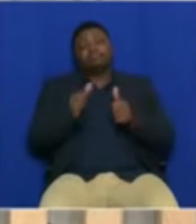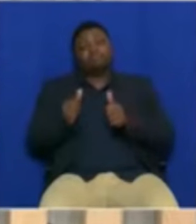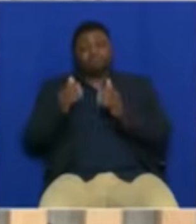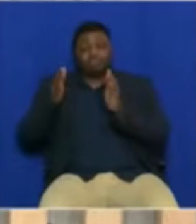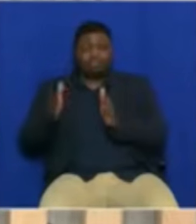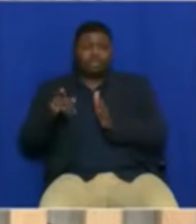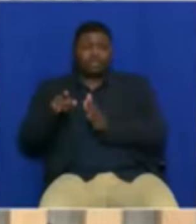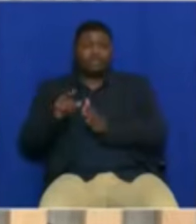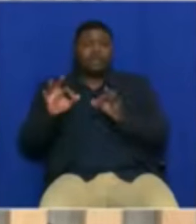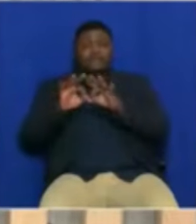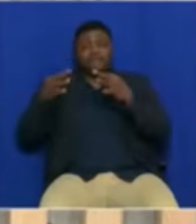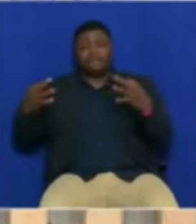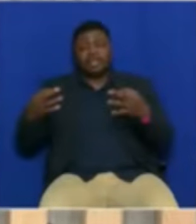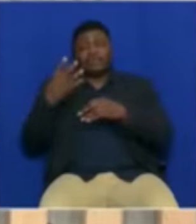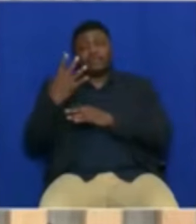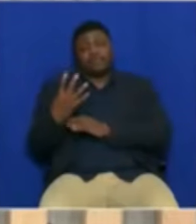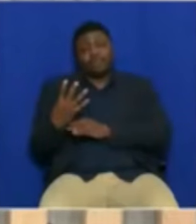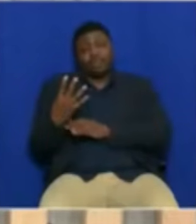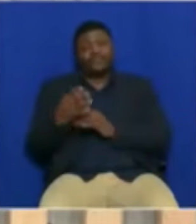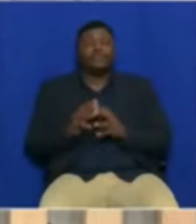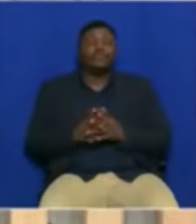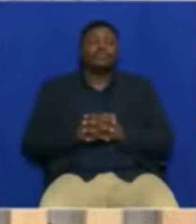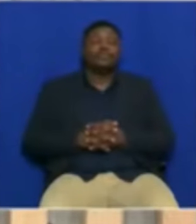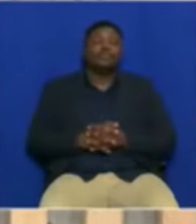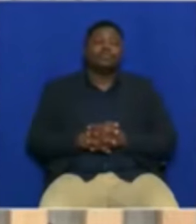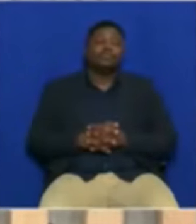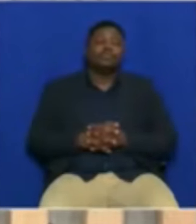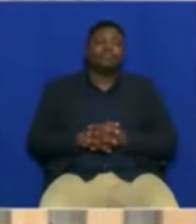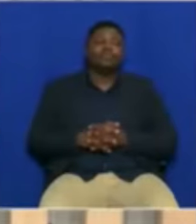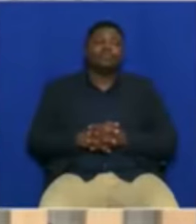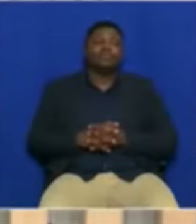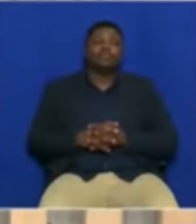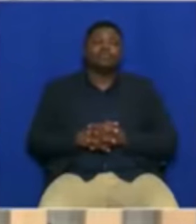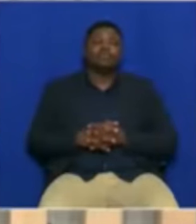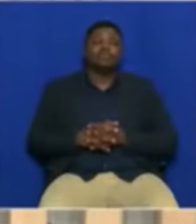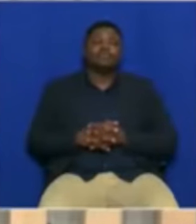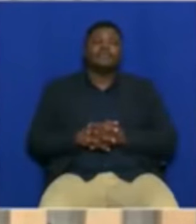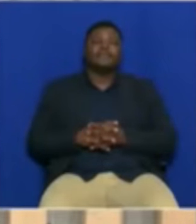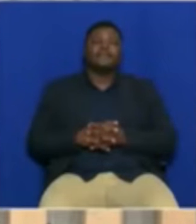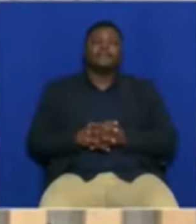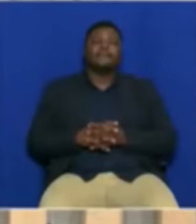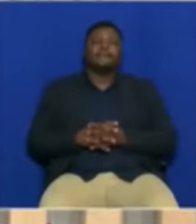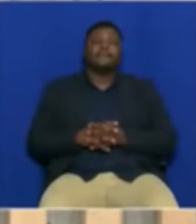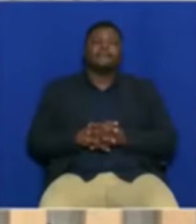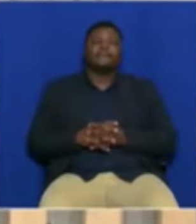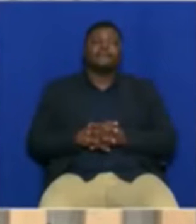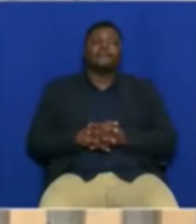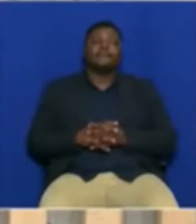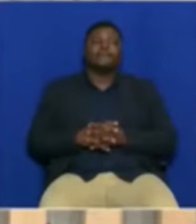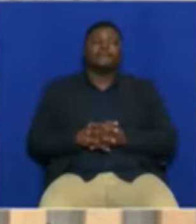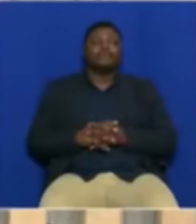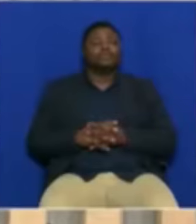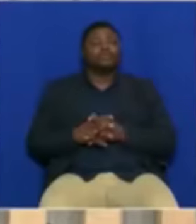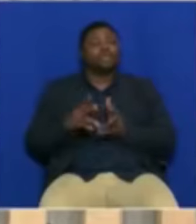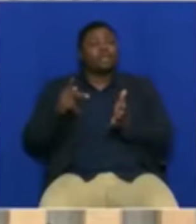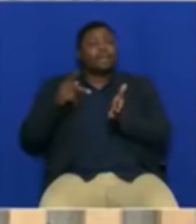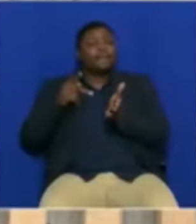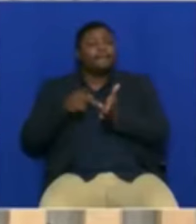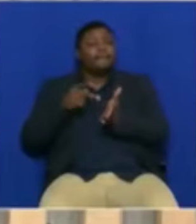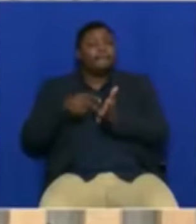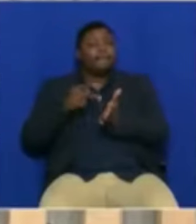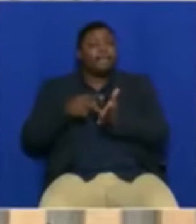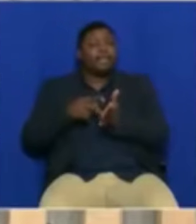File 4. You'll get assistance now. I'm going to page 1083.